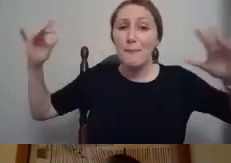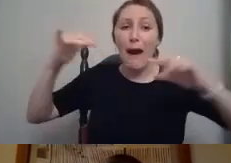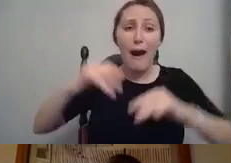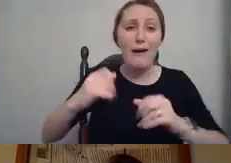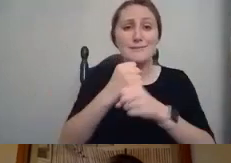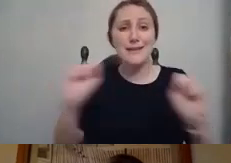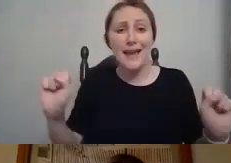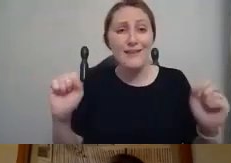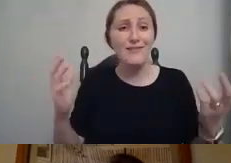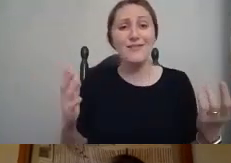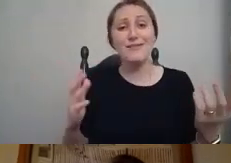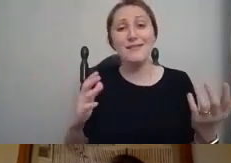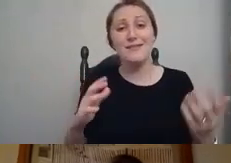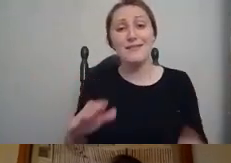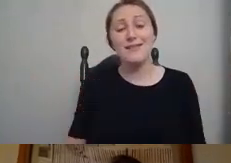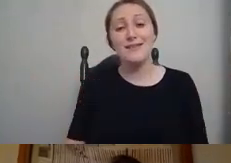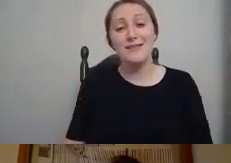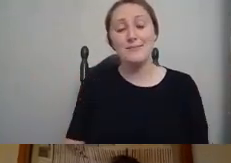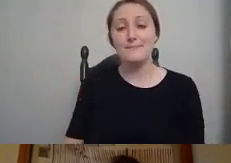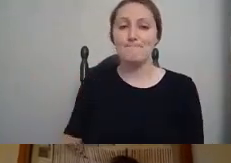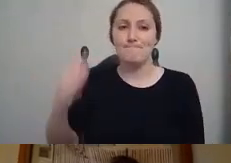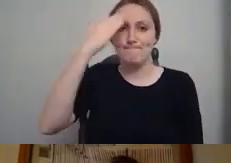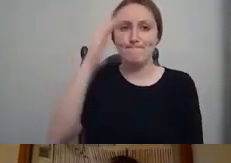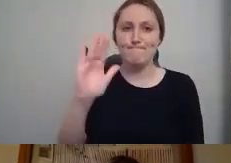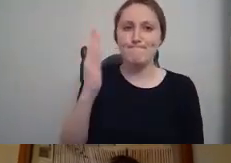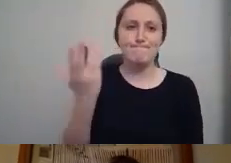safely. I don't know. I think